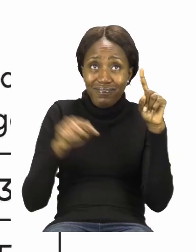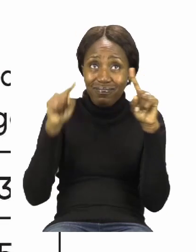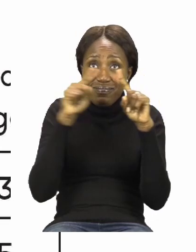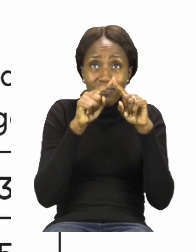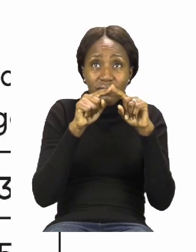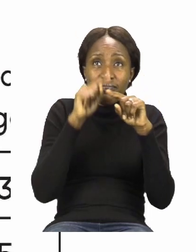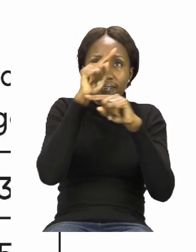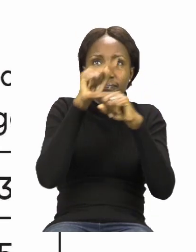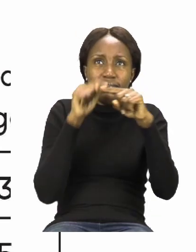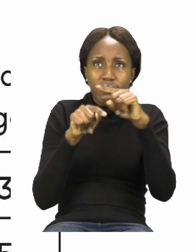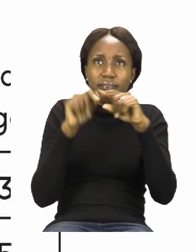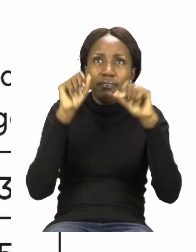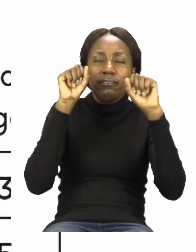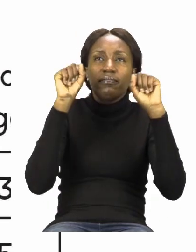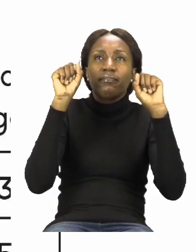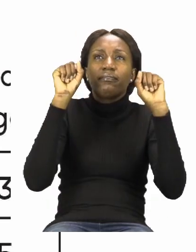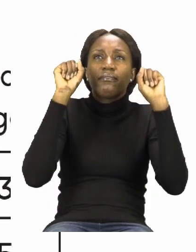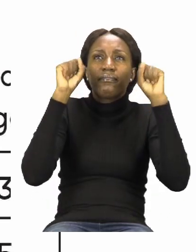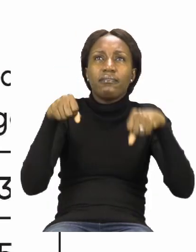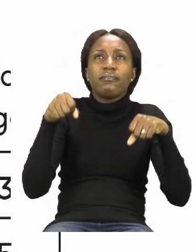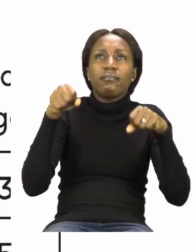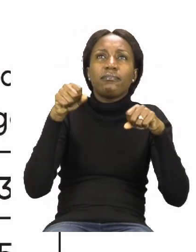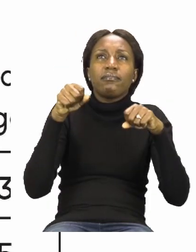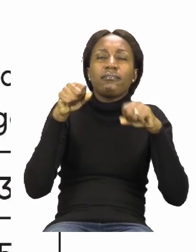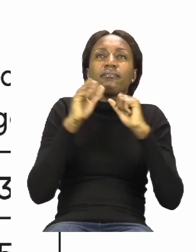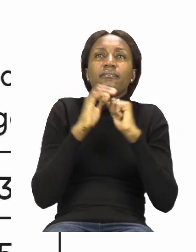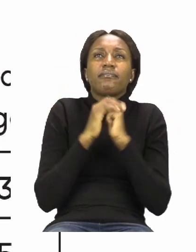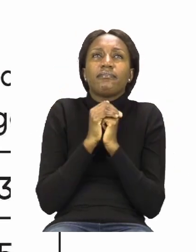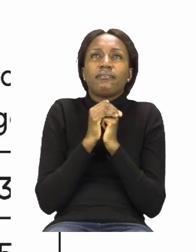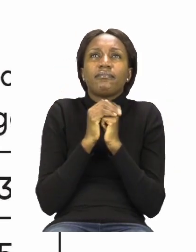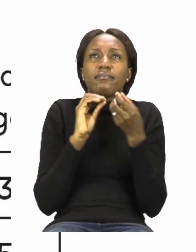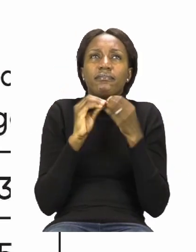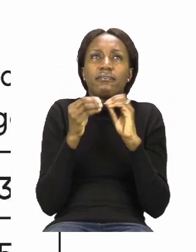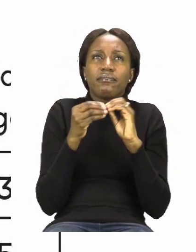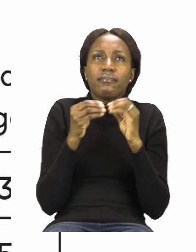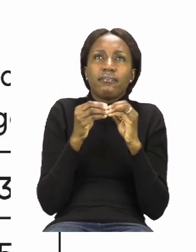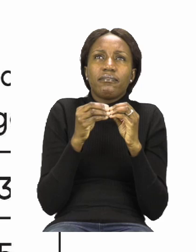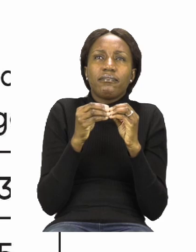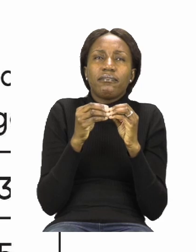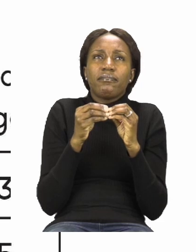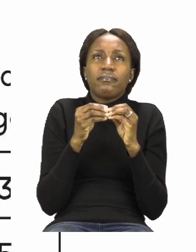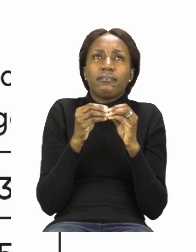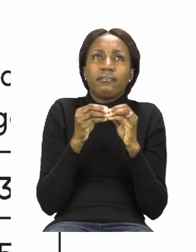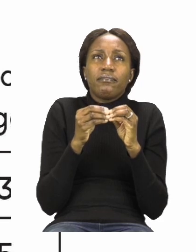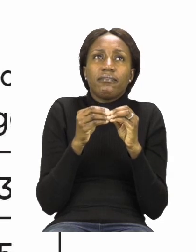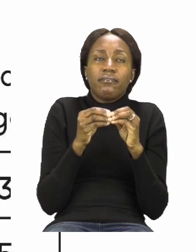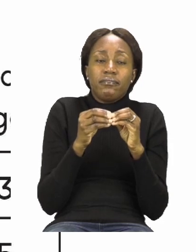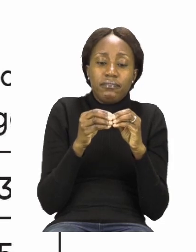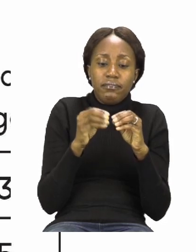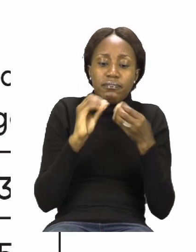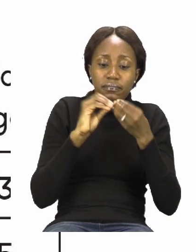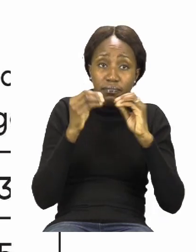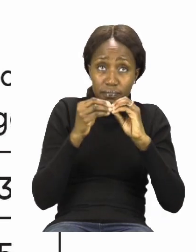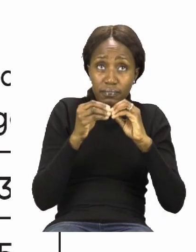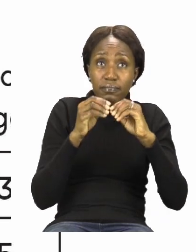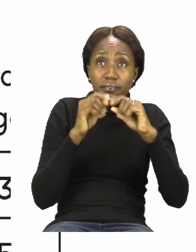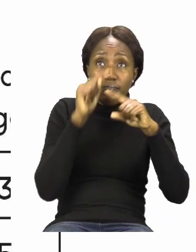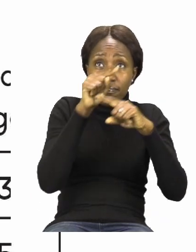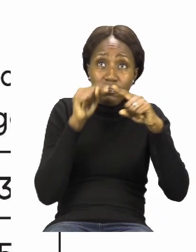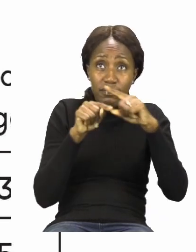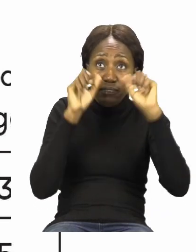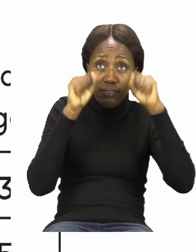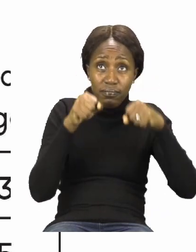even numbers and cross out all the odd numbers. Now remember boys and girls, we have done odd